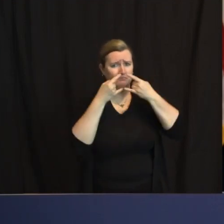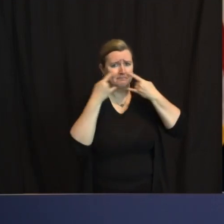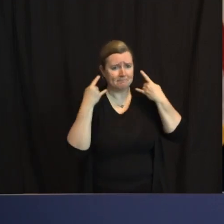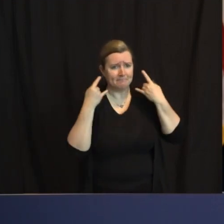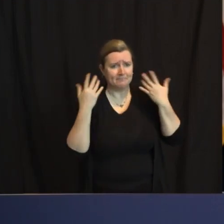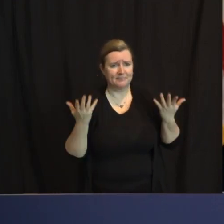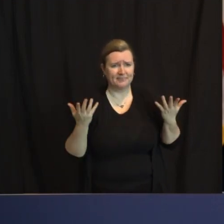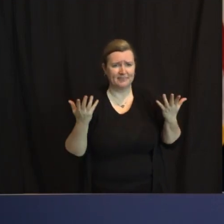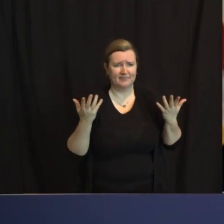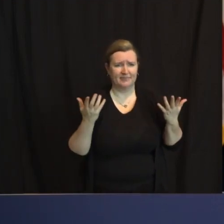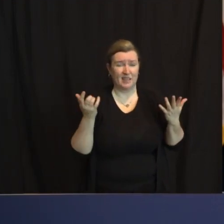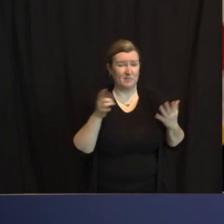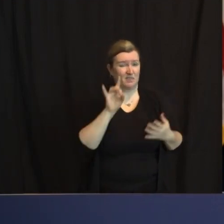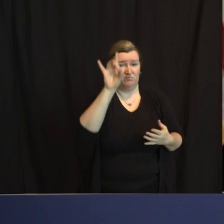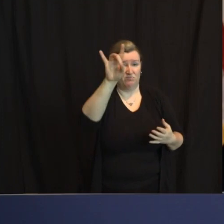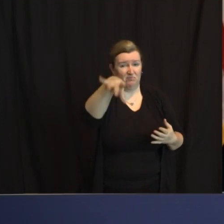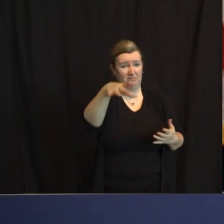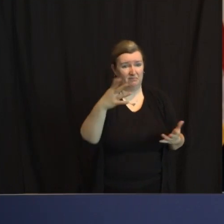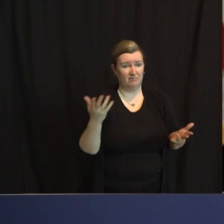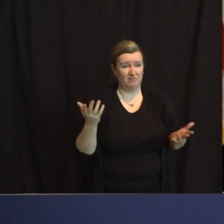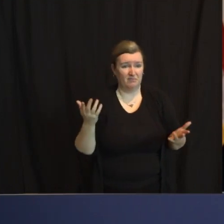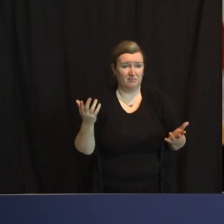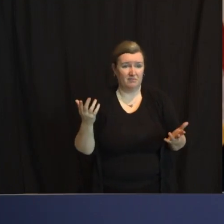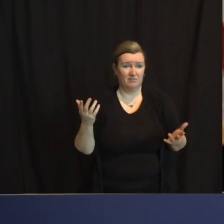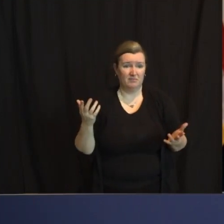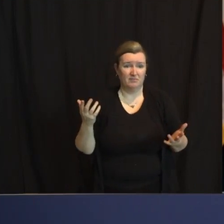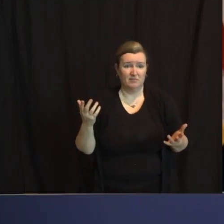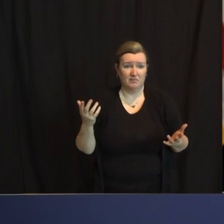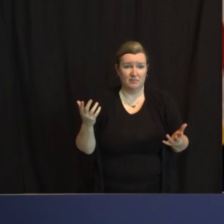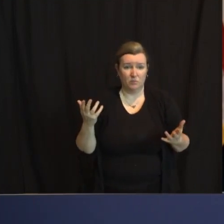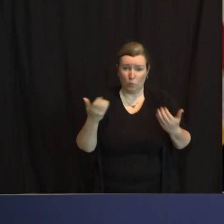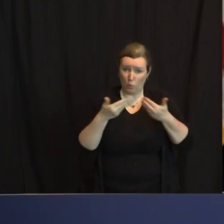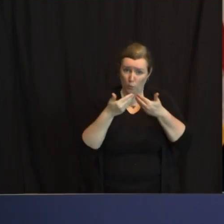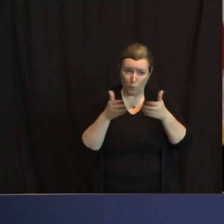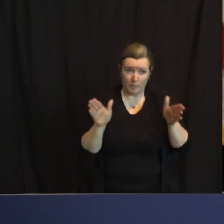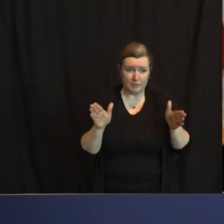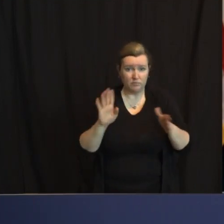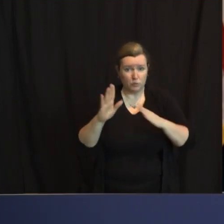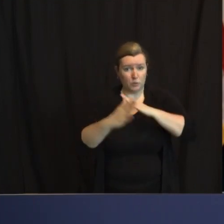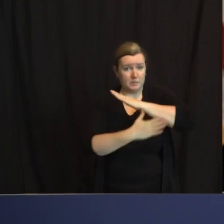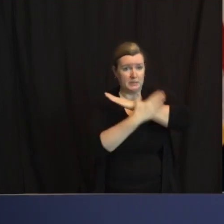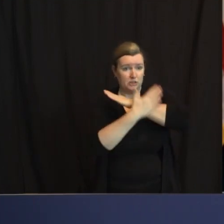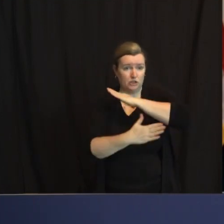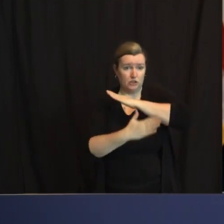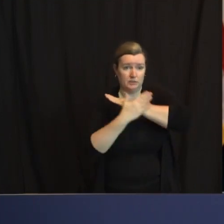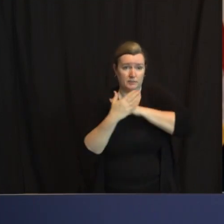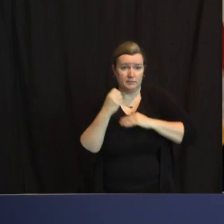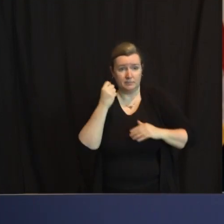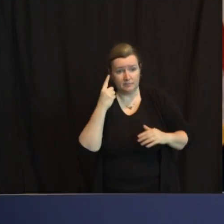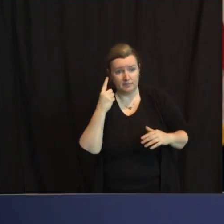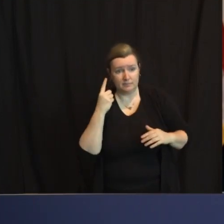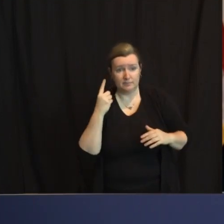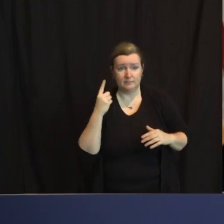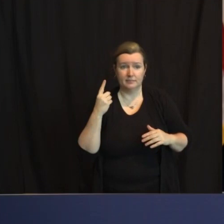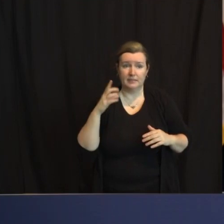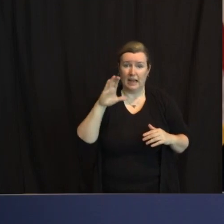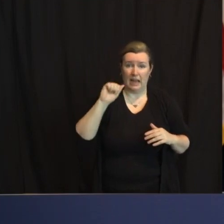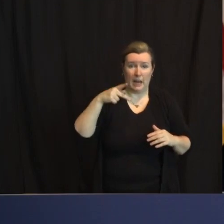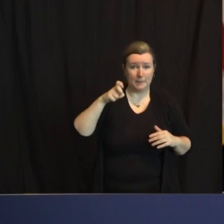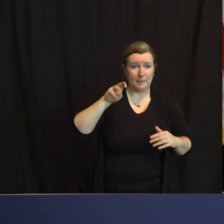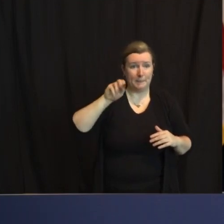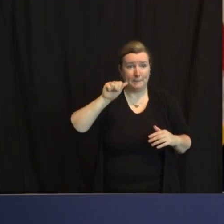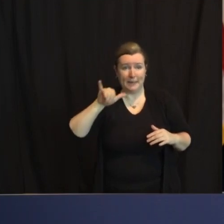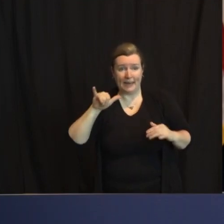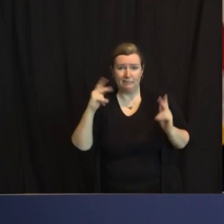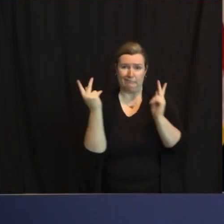don't have a reaction one way or the other than we're going to give guidance. I don't begrudge Cape May County for sort of trying to lay a plan out. Tourism